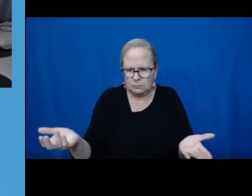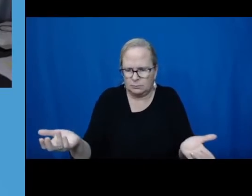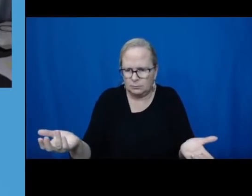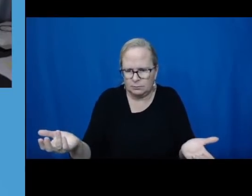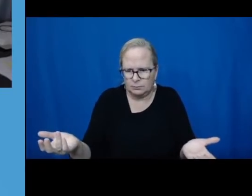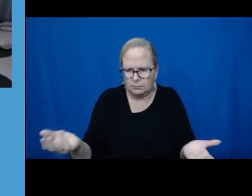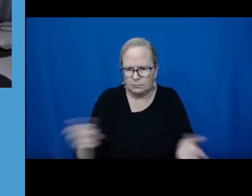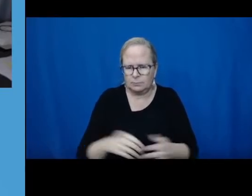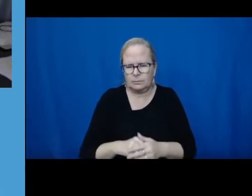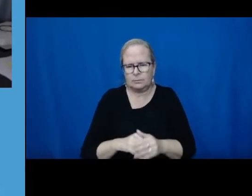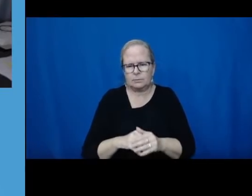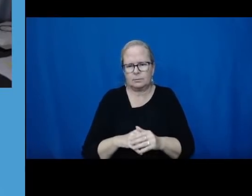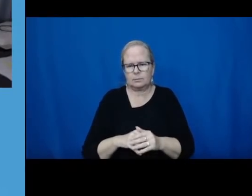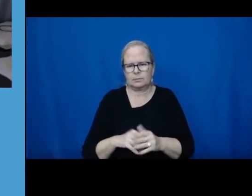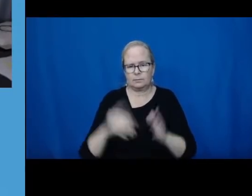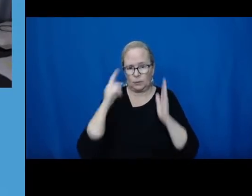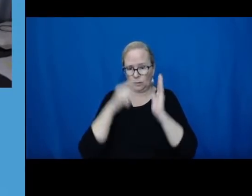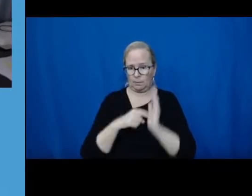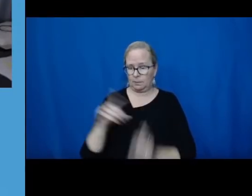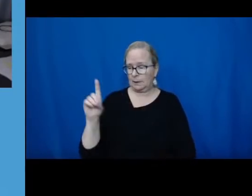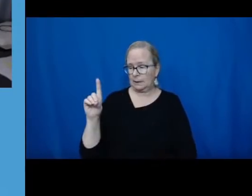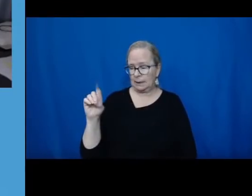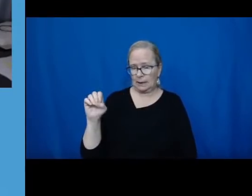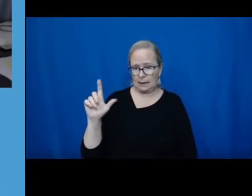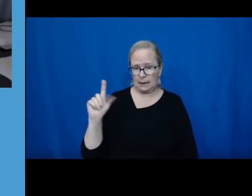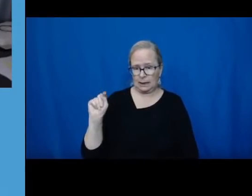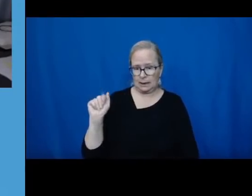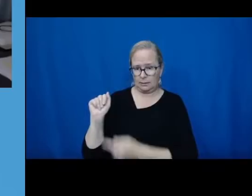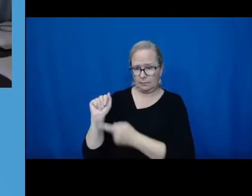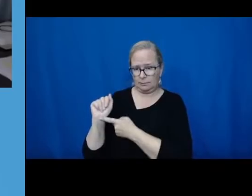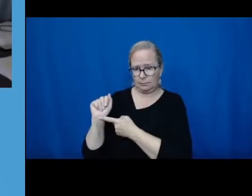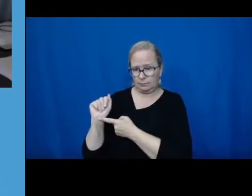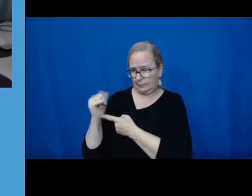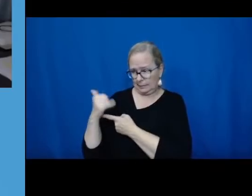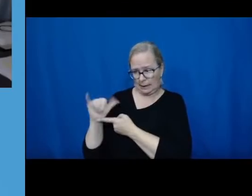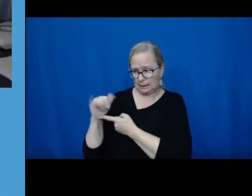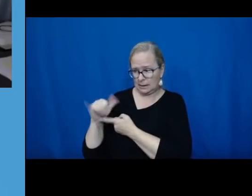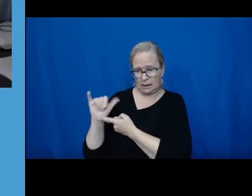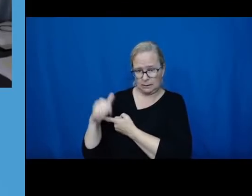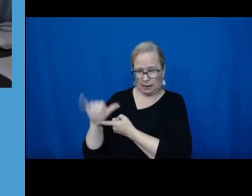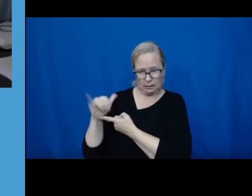health measures together with it. And especially that this waning immunity is